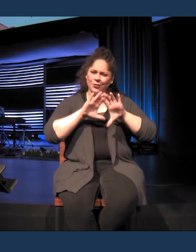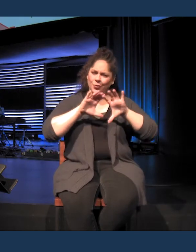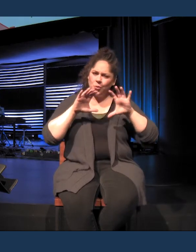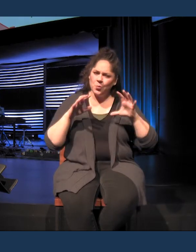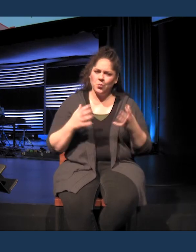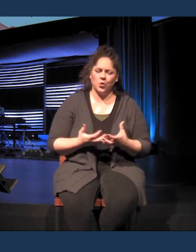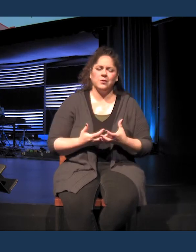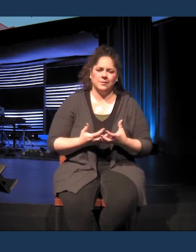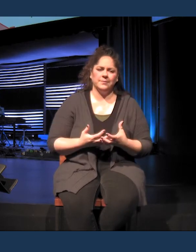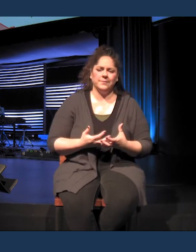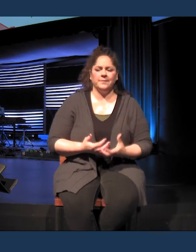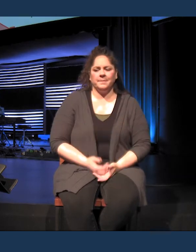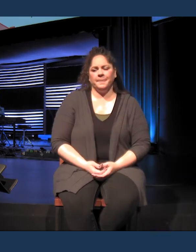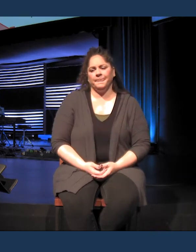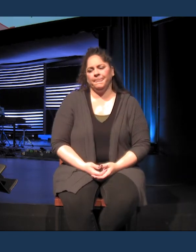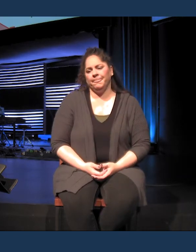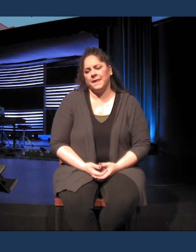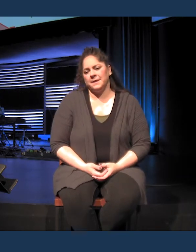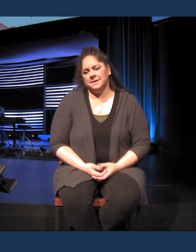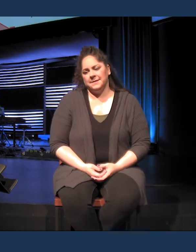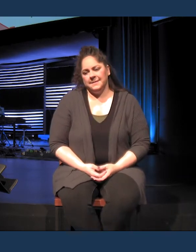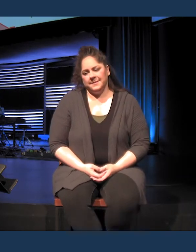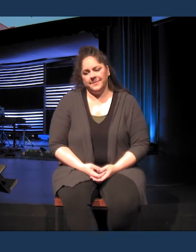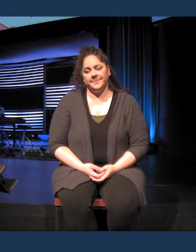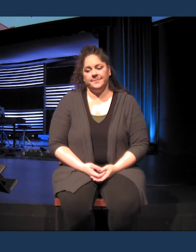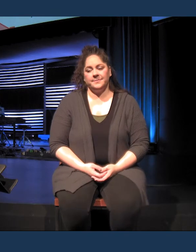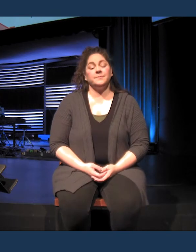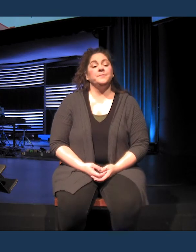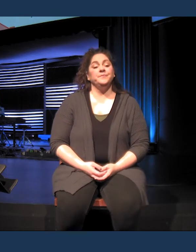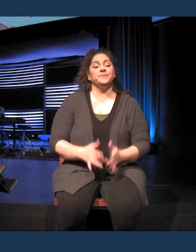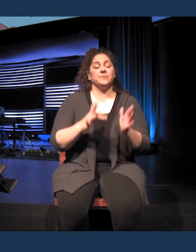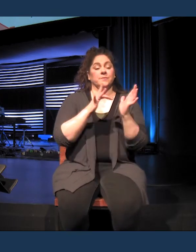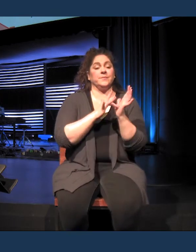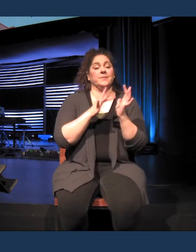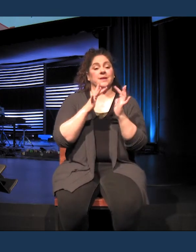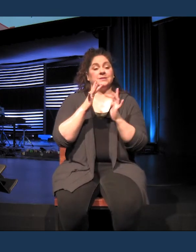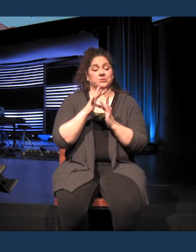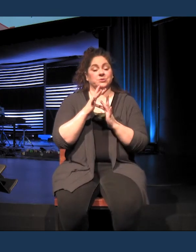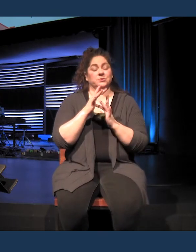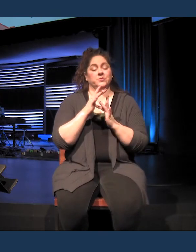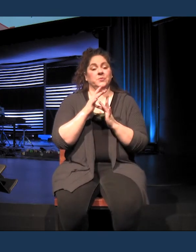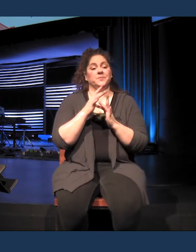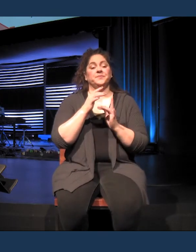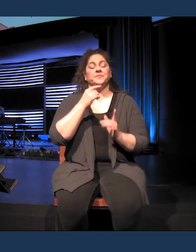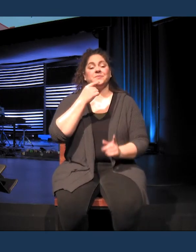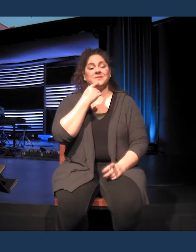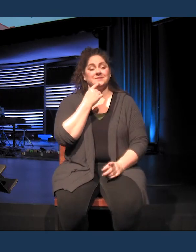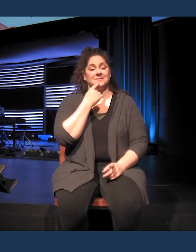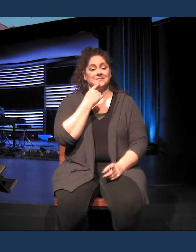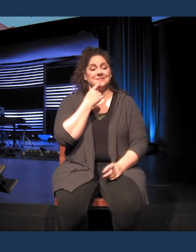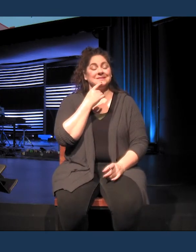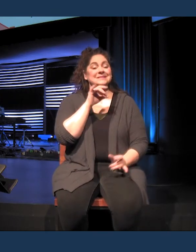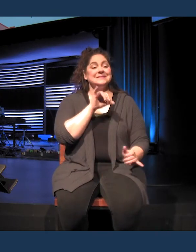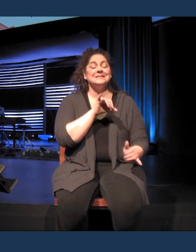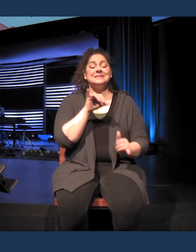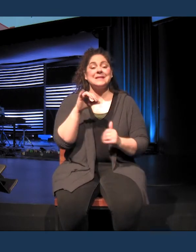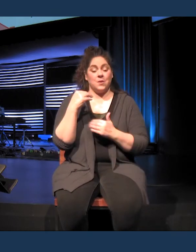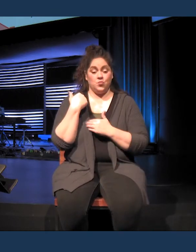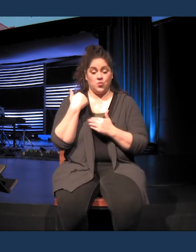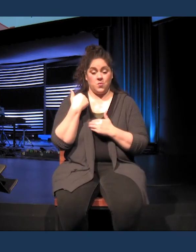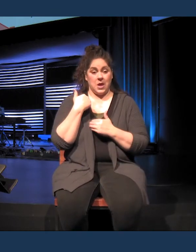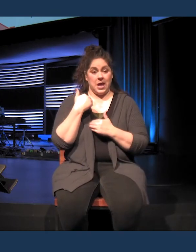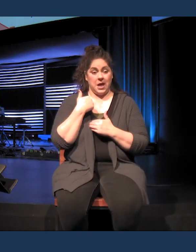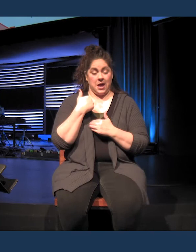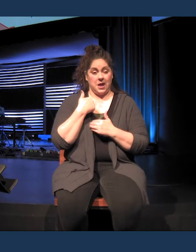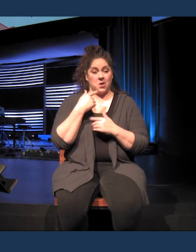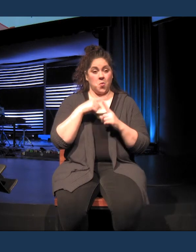in. And so Jesus was saying this same responsibility, the same thing that I showed